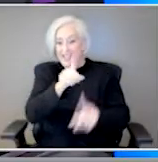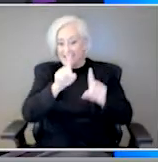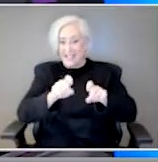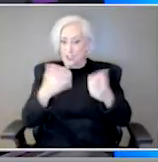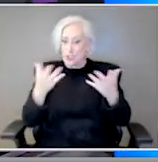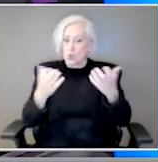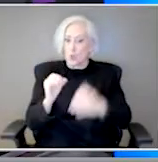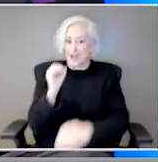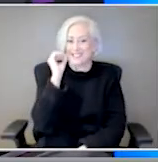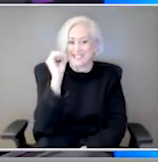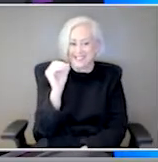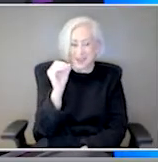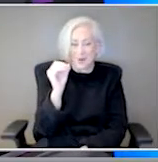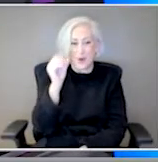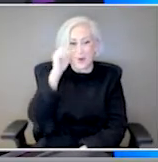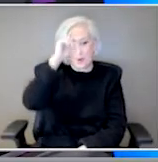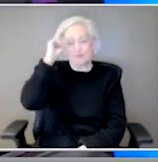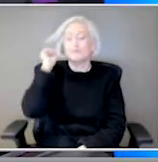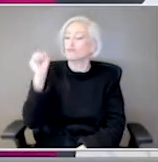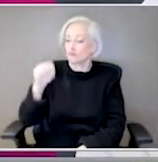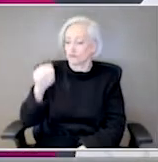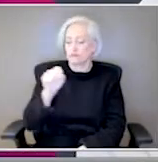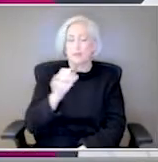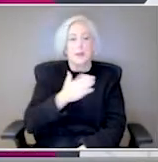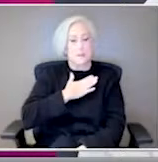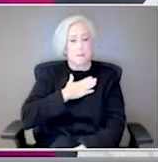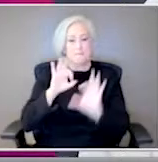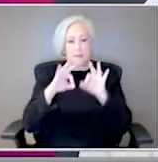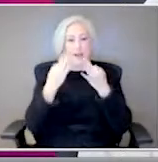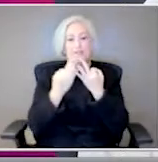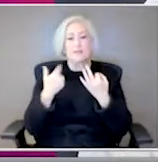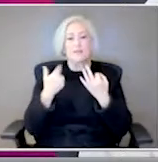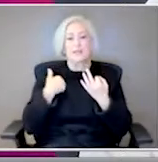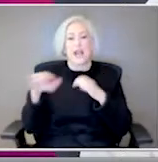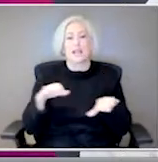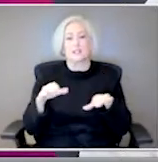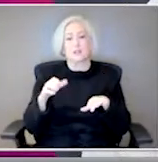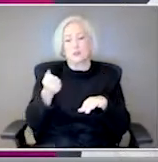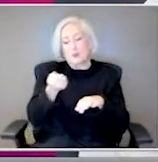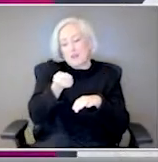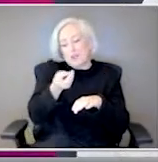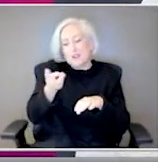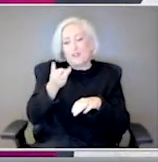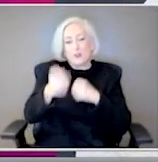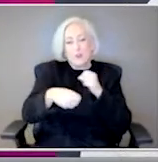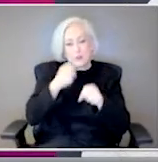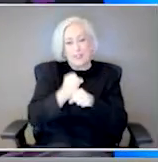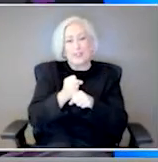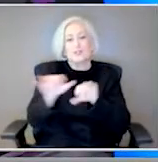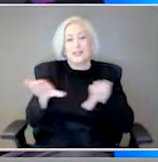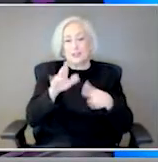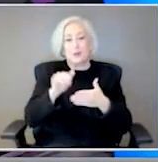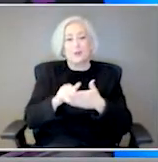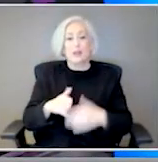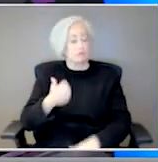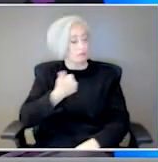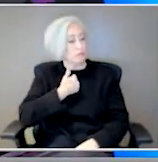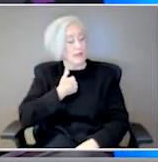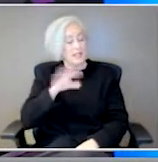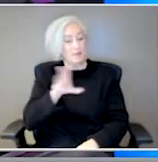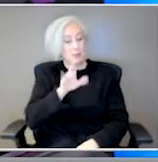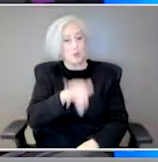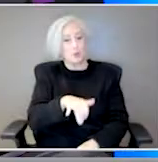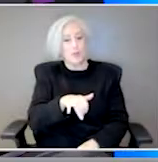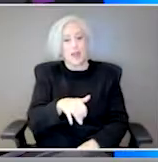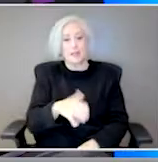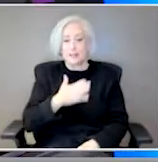So that's because of my family history. Yeah. I get it done every few years, cardio score. So I got mine done a few years ago. You did, too, yeah. Because I have a young family history of